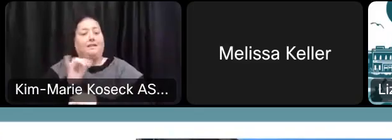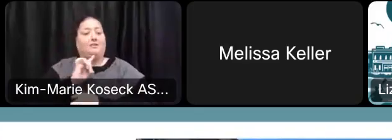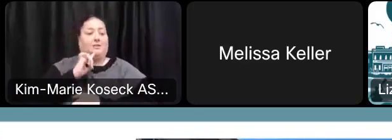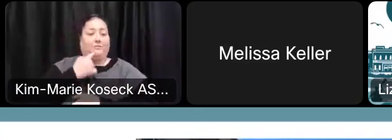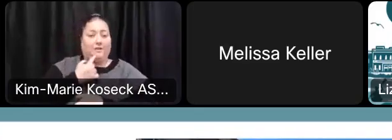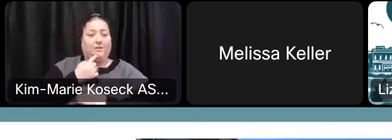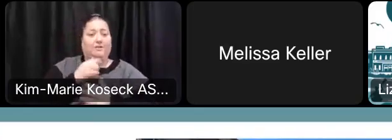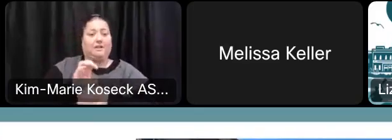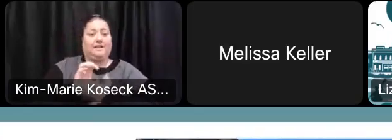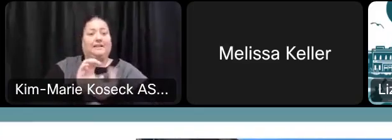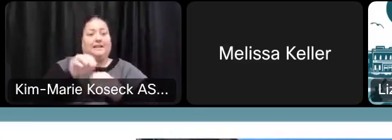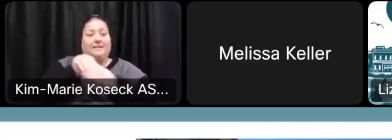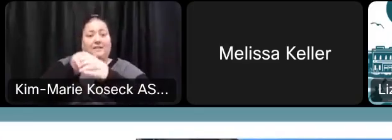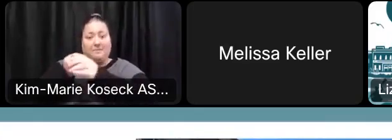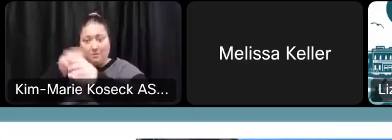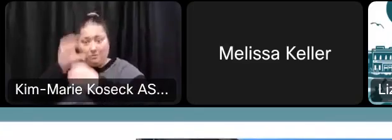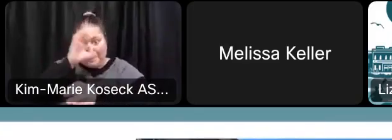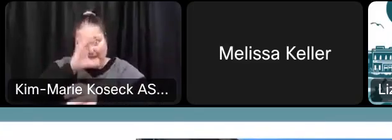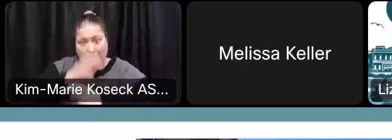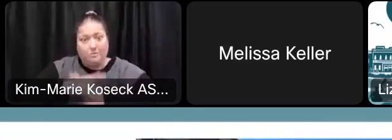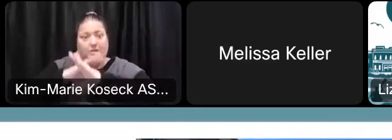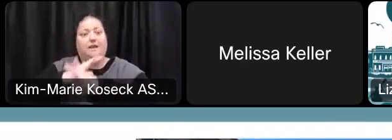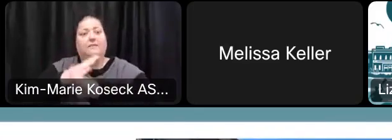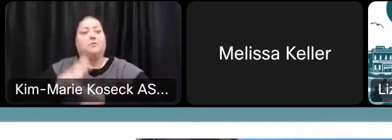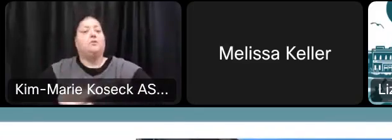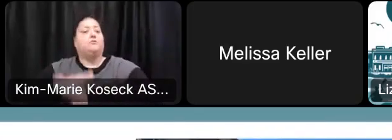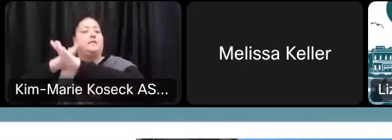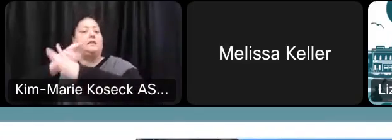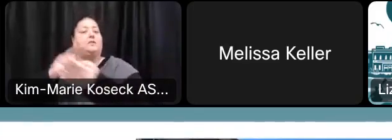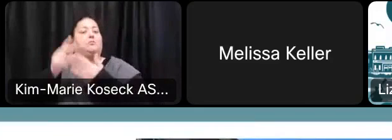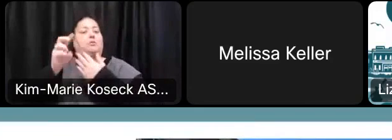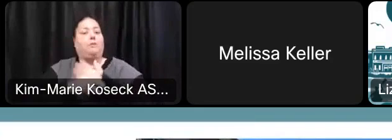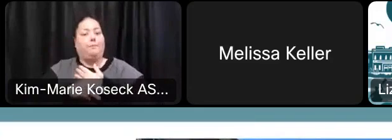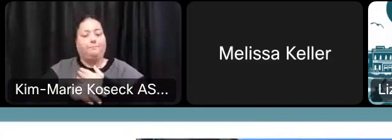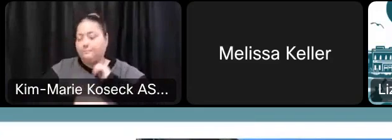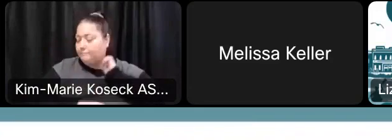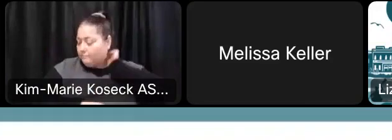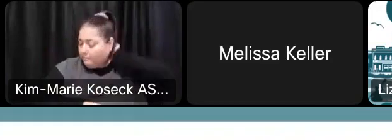that we are seeking to protect through our resiliency programming. Next slide.